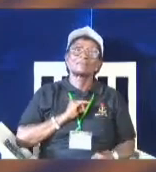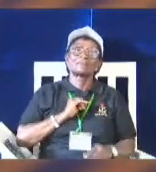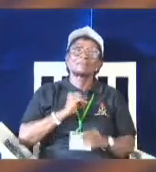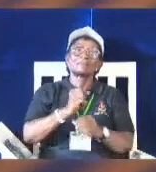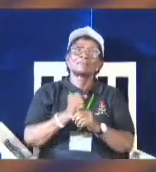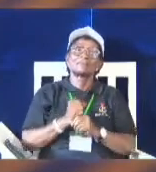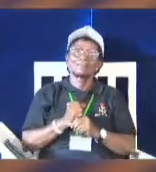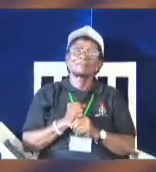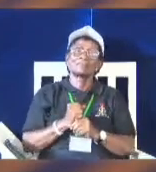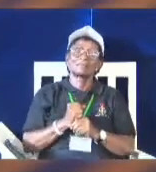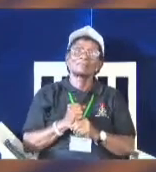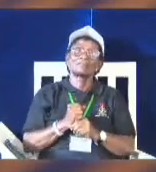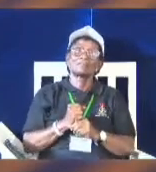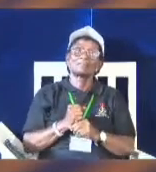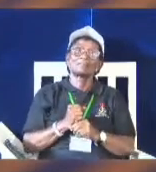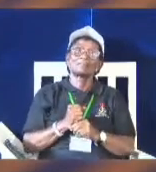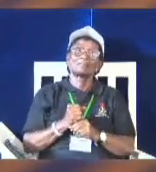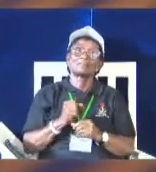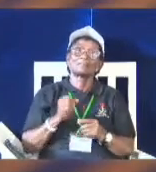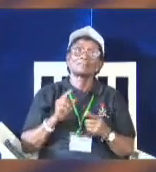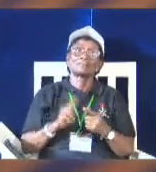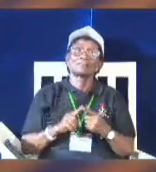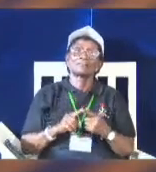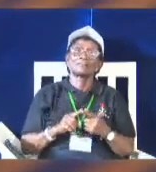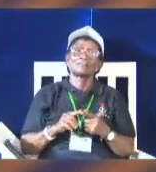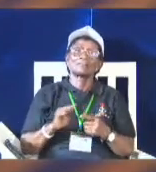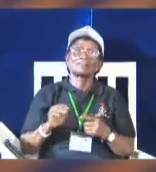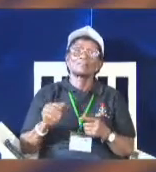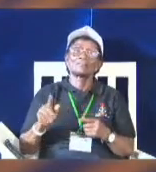get to my bedroom at night